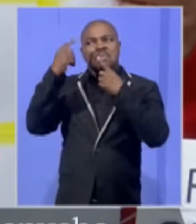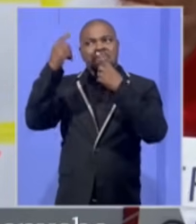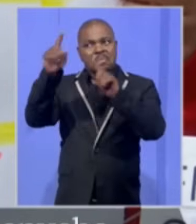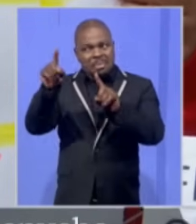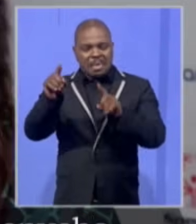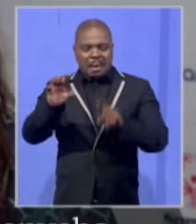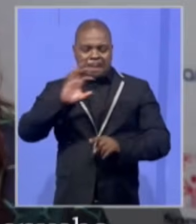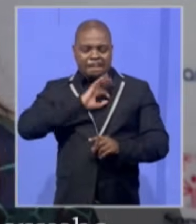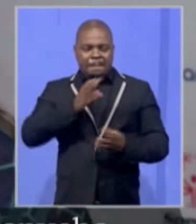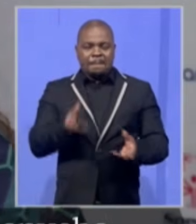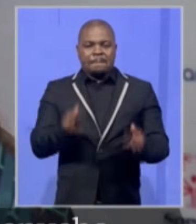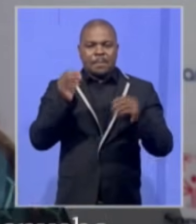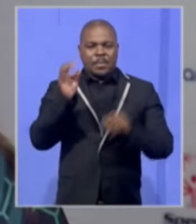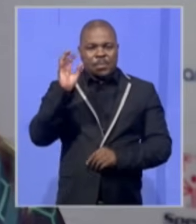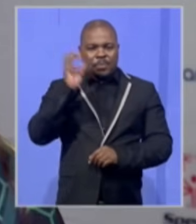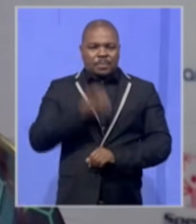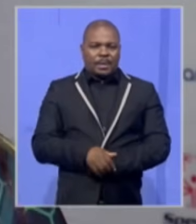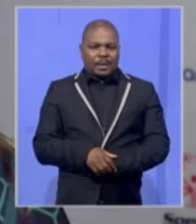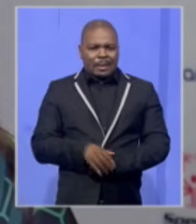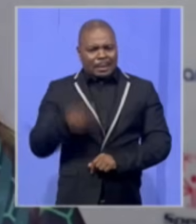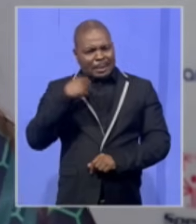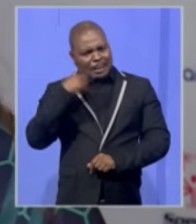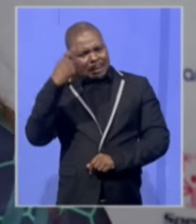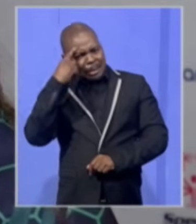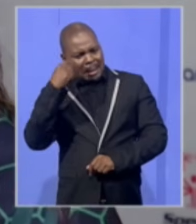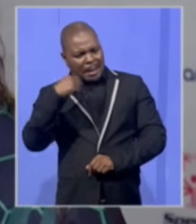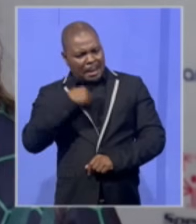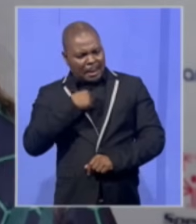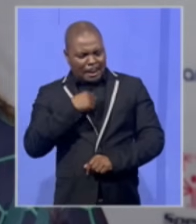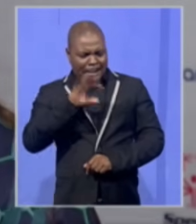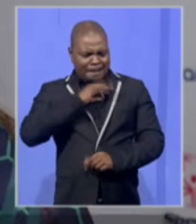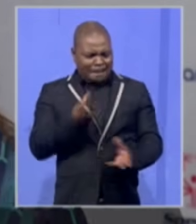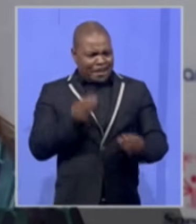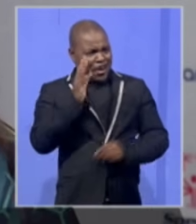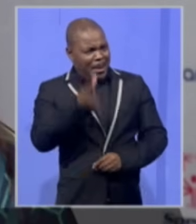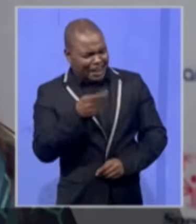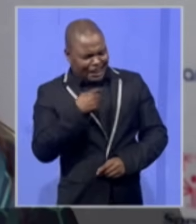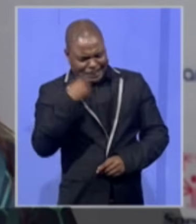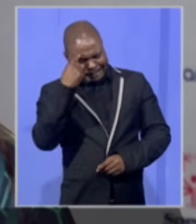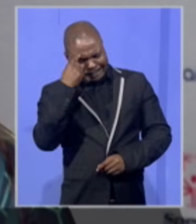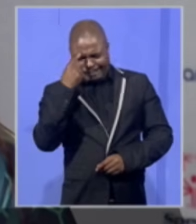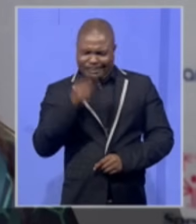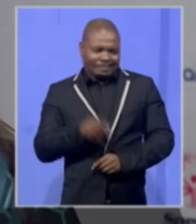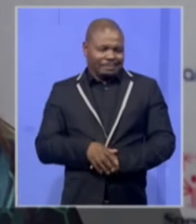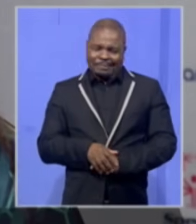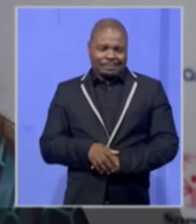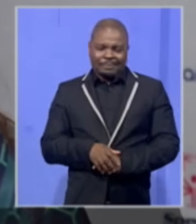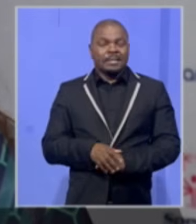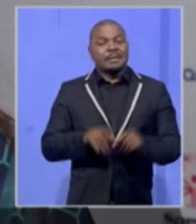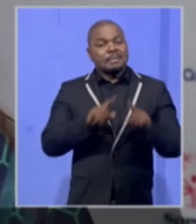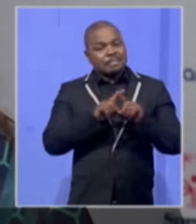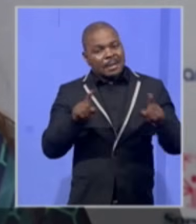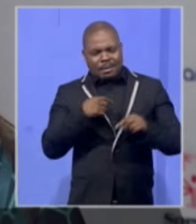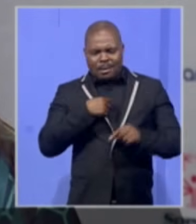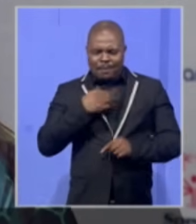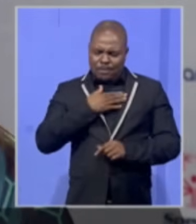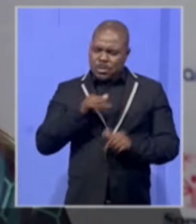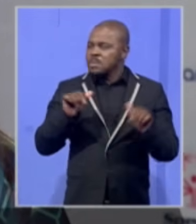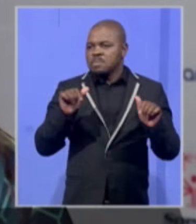wa gauta. I wouldn't say I was expecting myself to come with a goal, but what I would say, I also done very